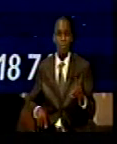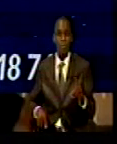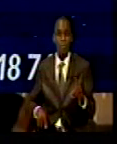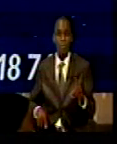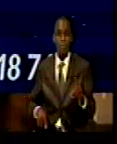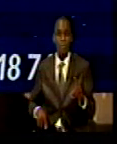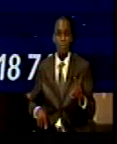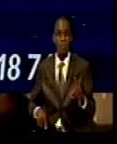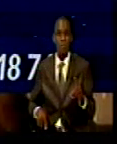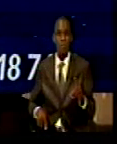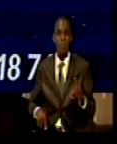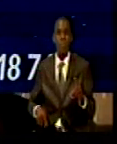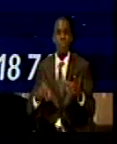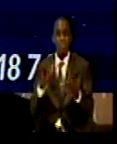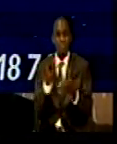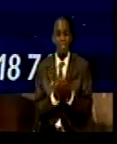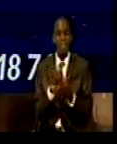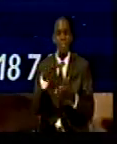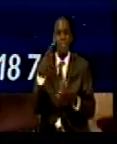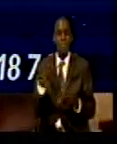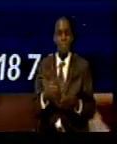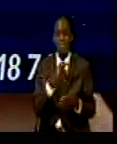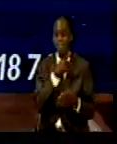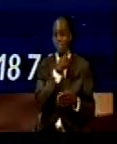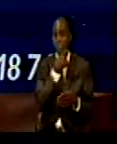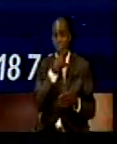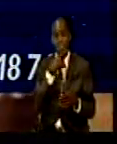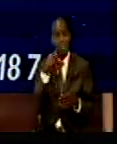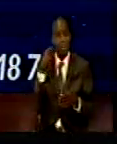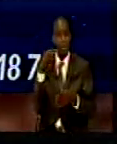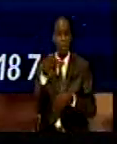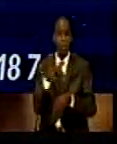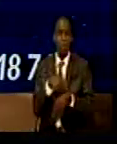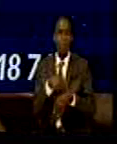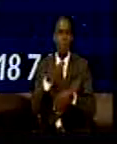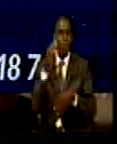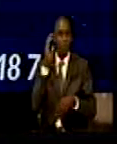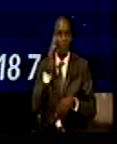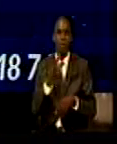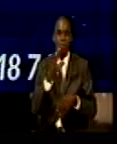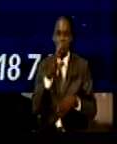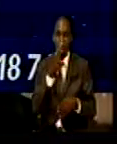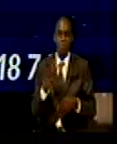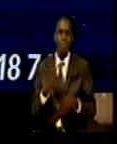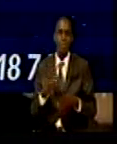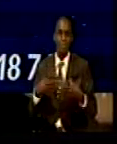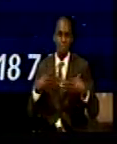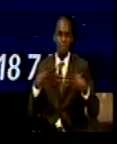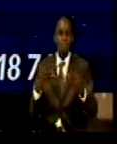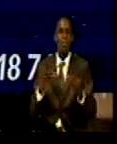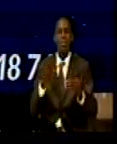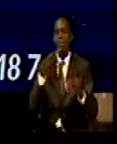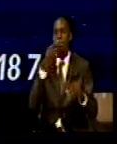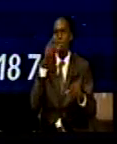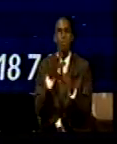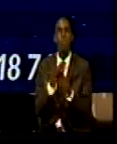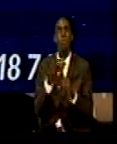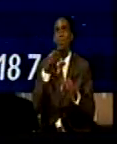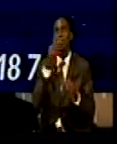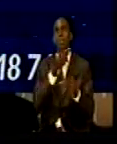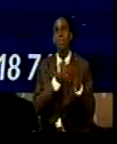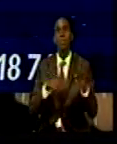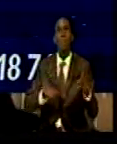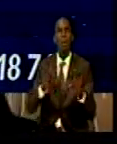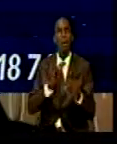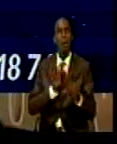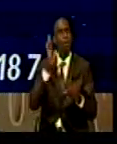valley of the dry bone. And when I came here tonight, I told God I would not go back home the same. So when the man